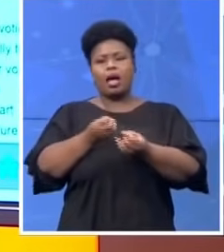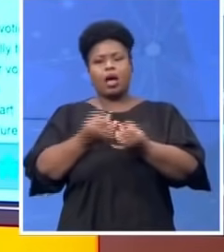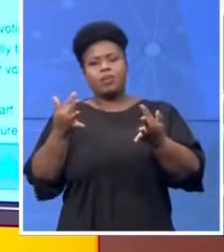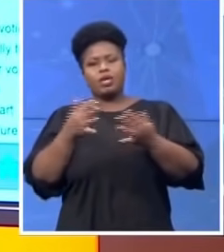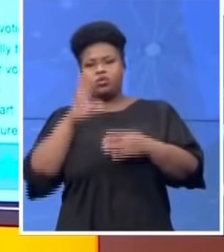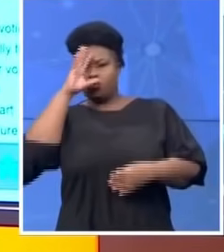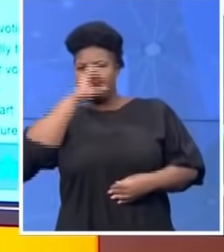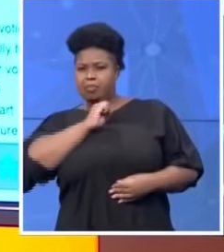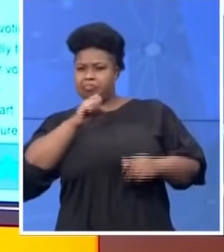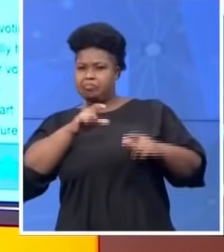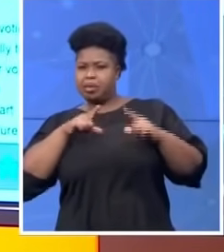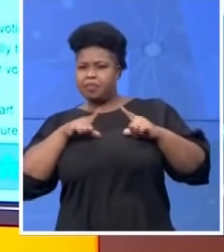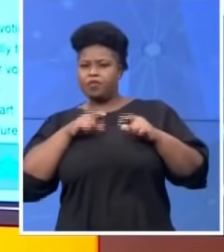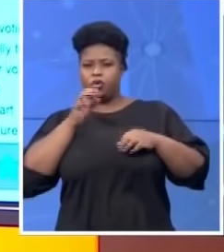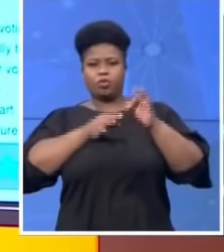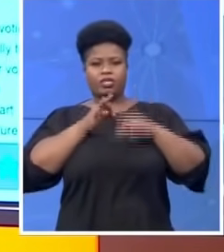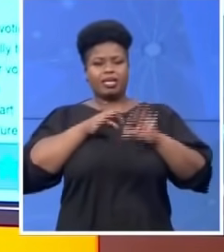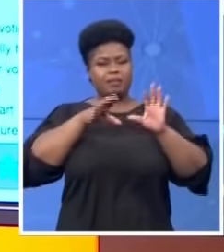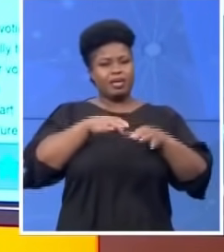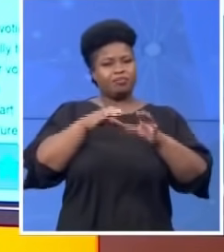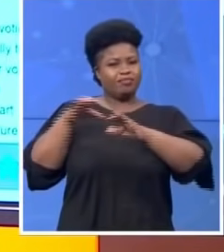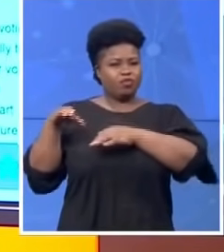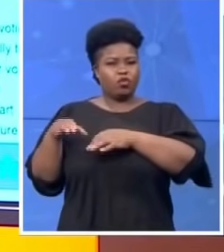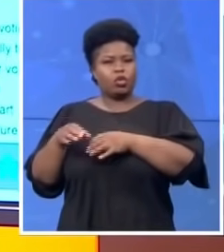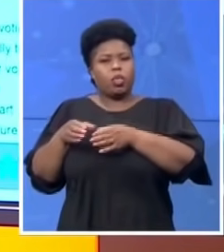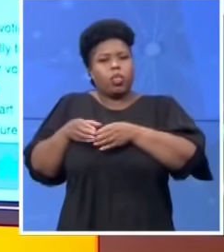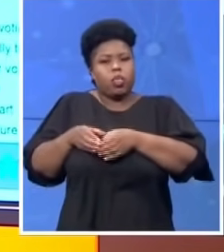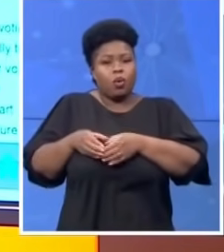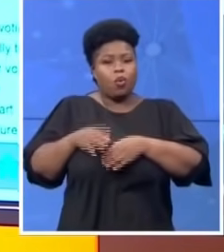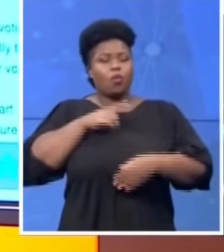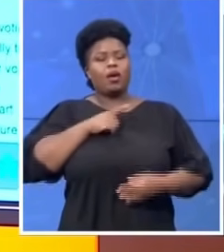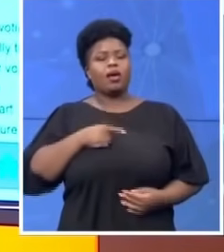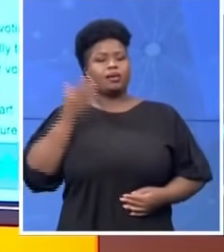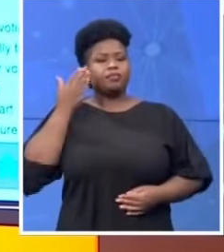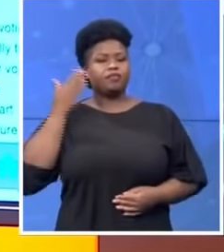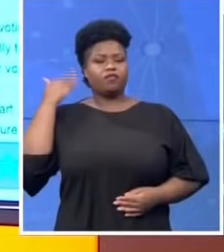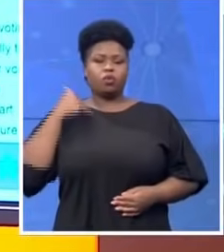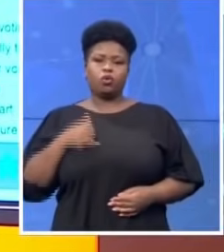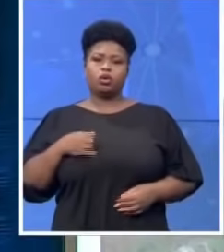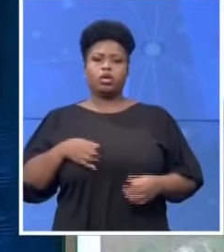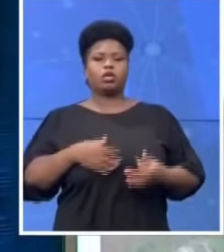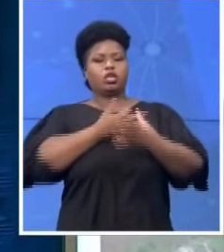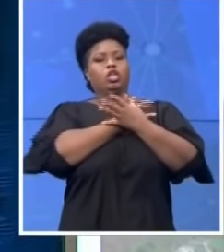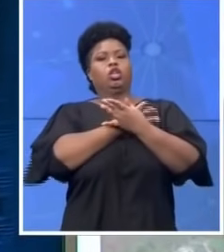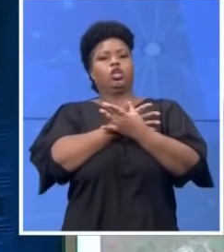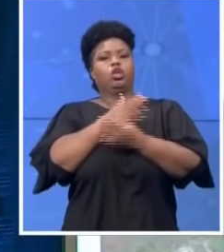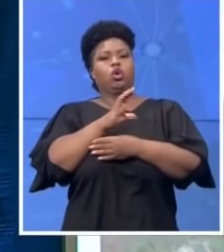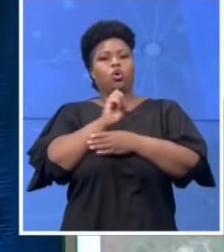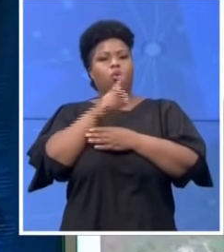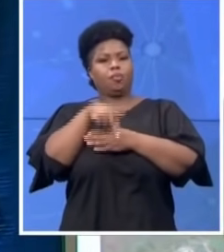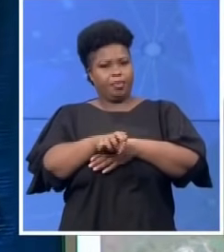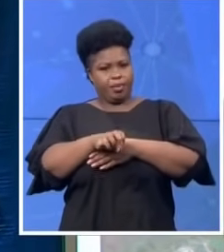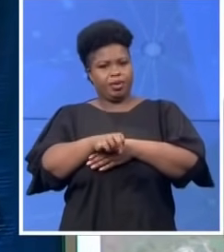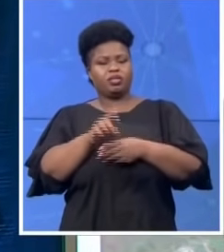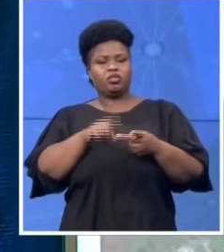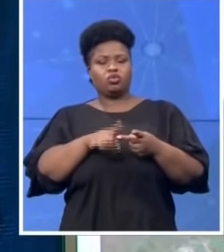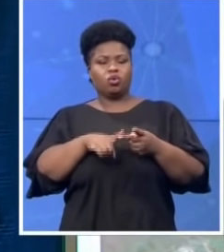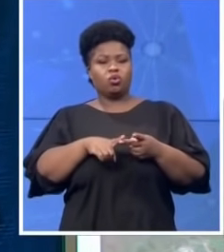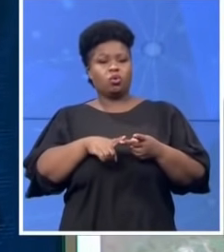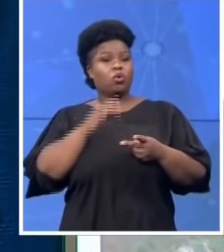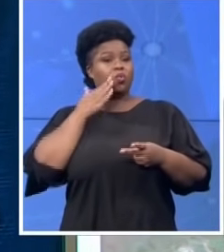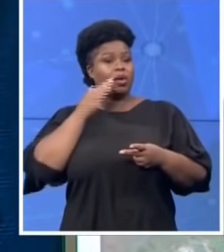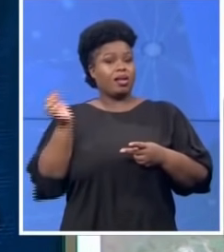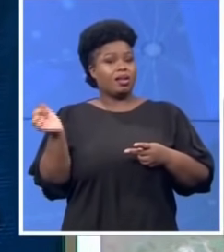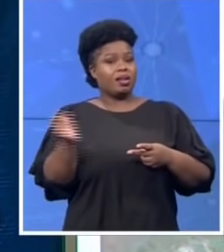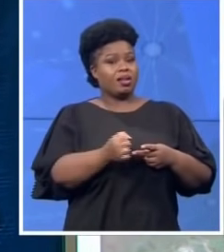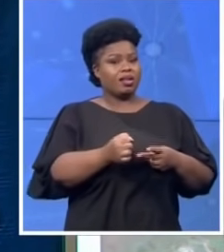instance, when we had the likes of COPE coming in strongly, etc., at the time when they came in, the prediction